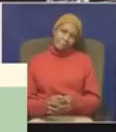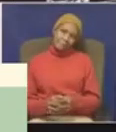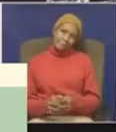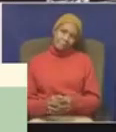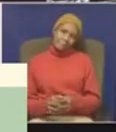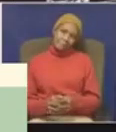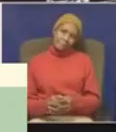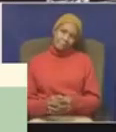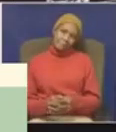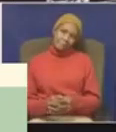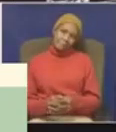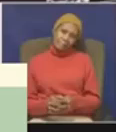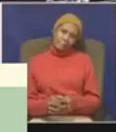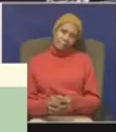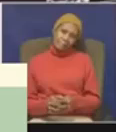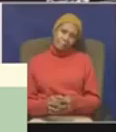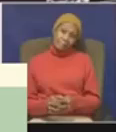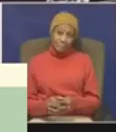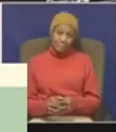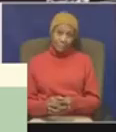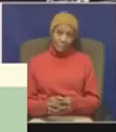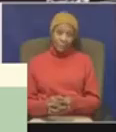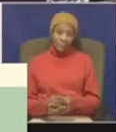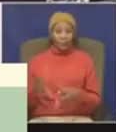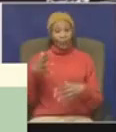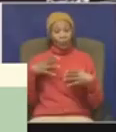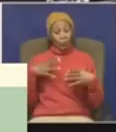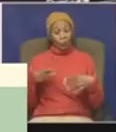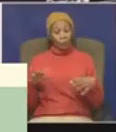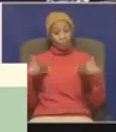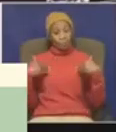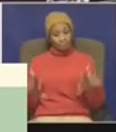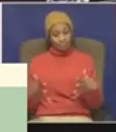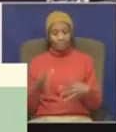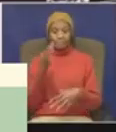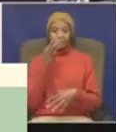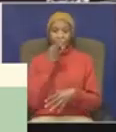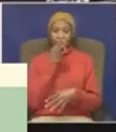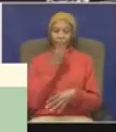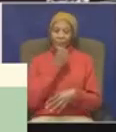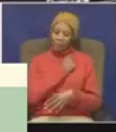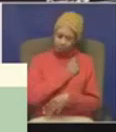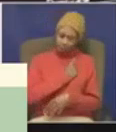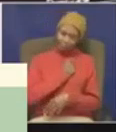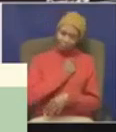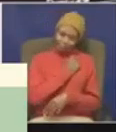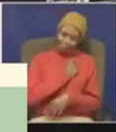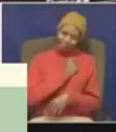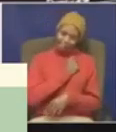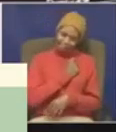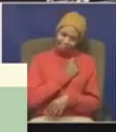Mushavi, let me start by extending my condolences for